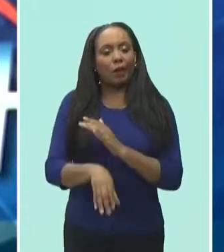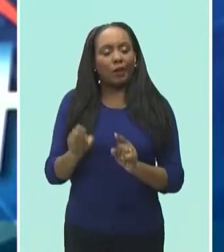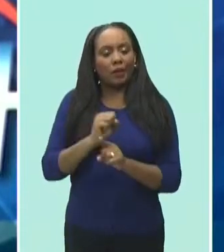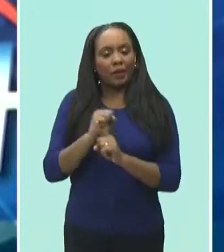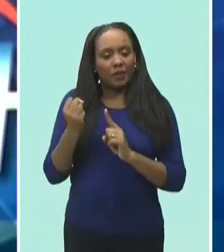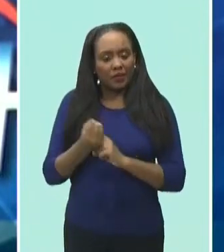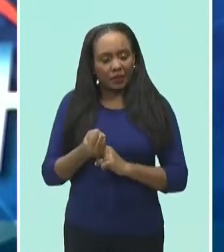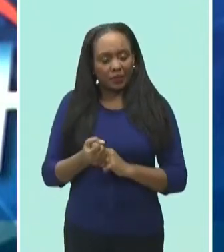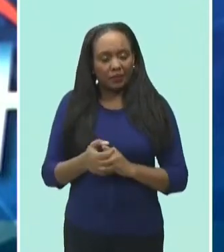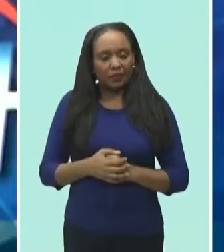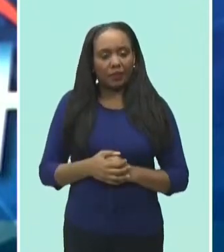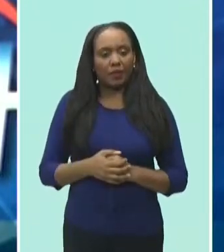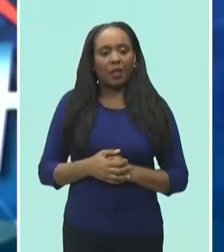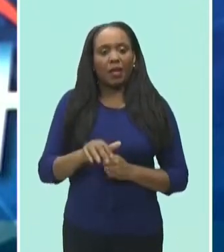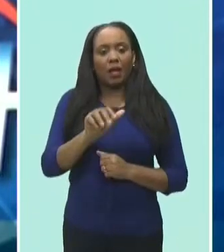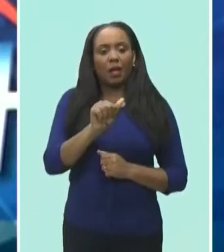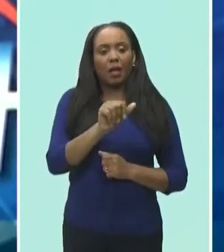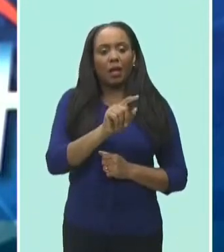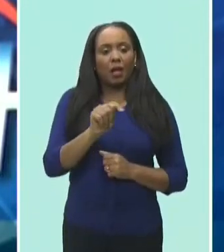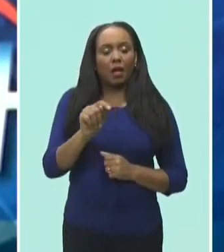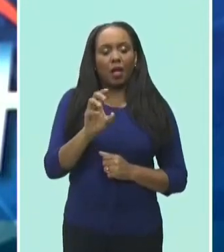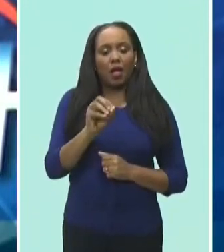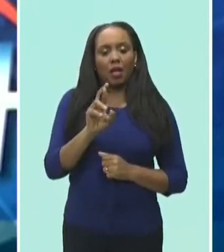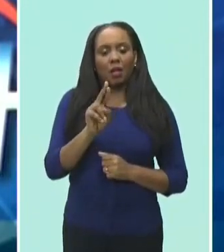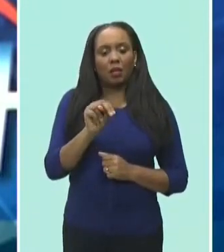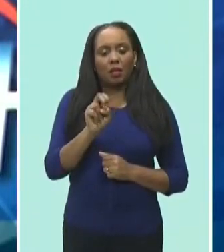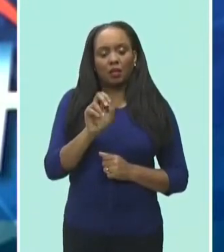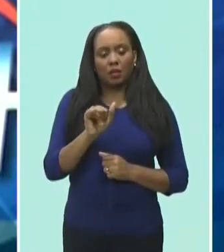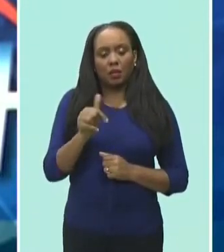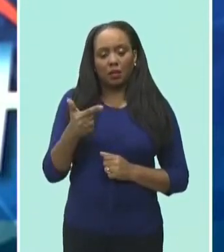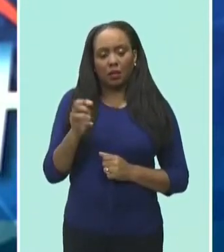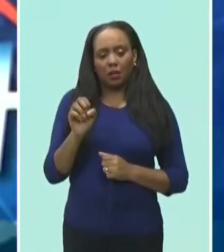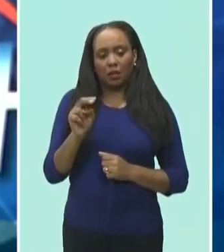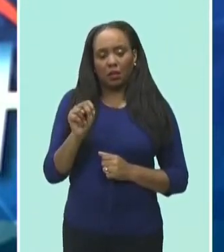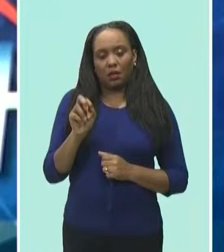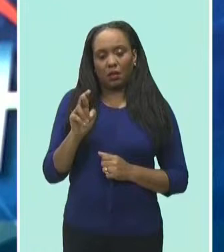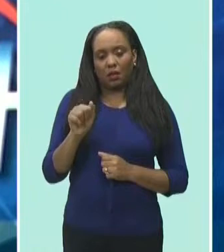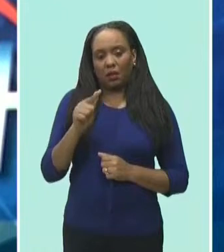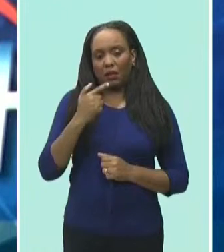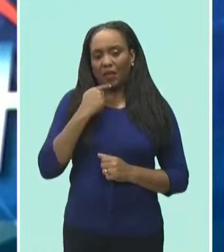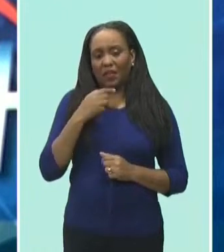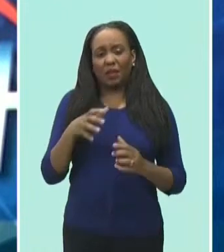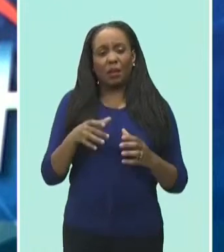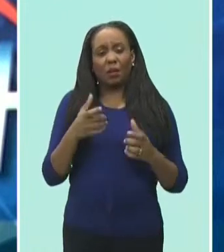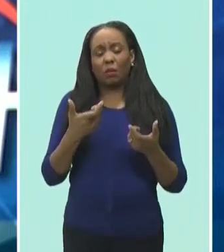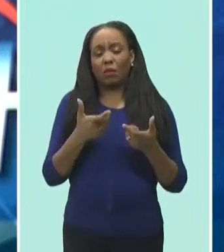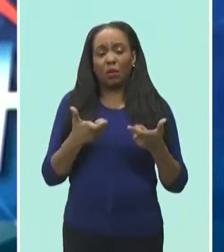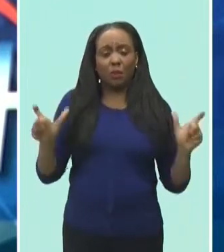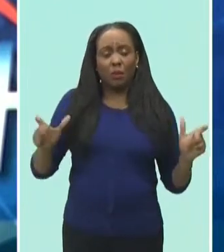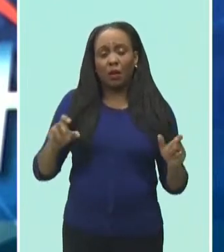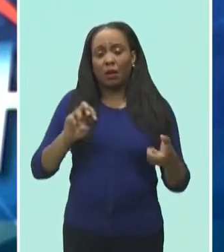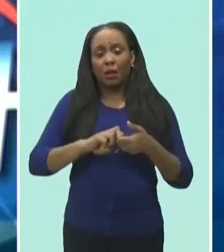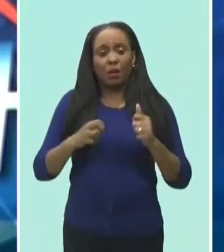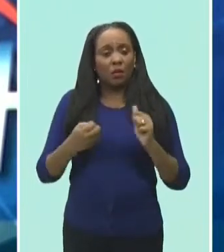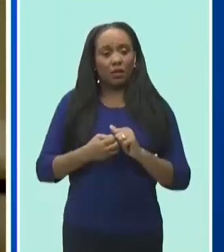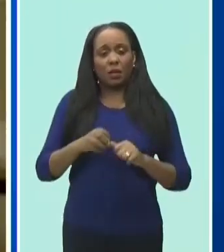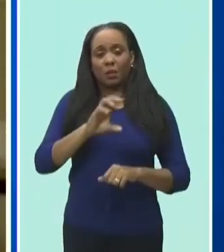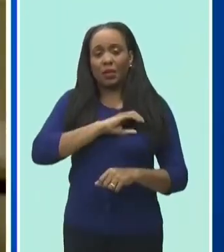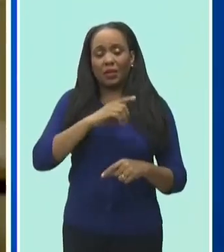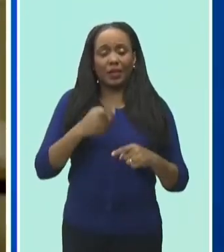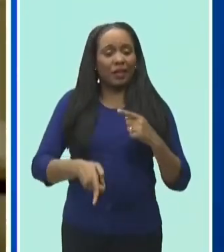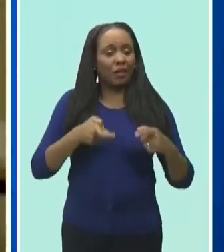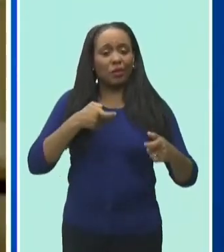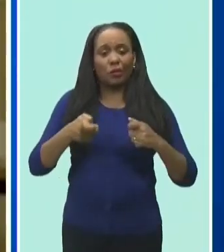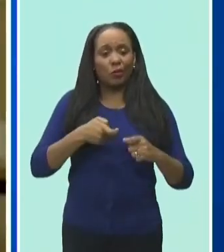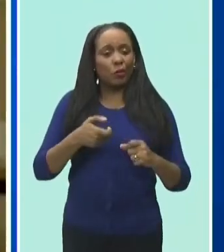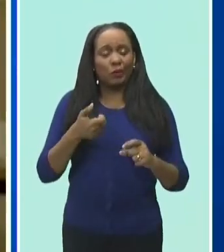Marshall points to a societal failure, one he says the Royal Barbados Police Force cannot deal with.